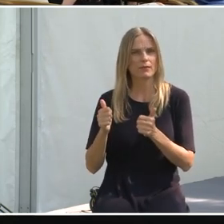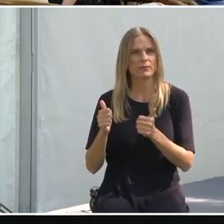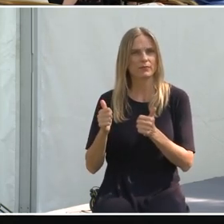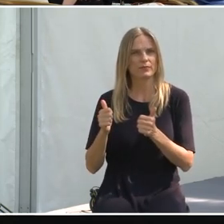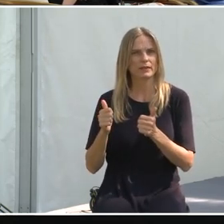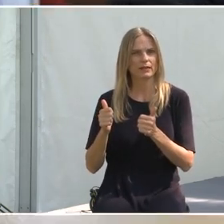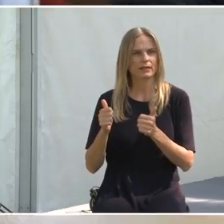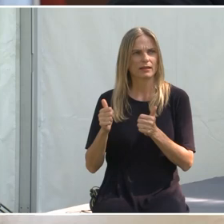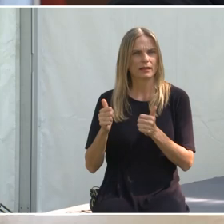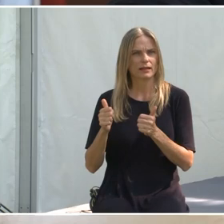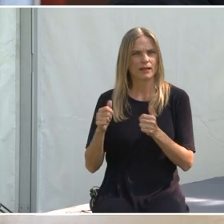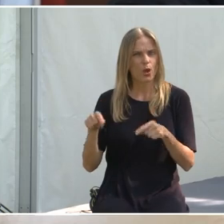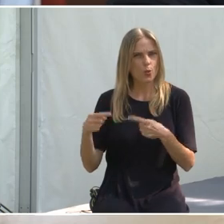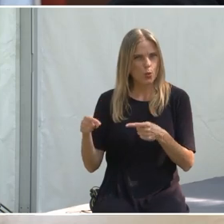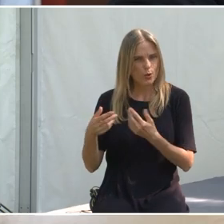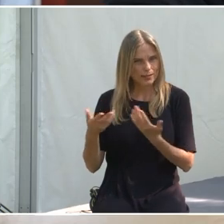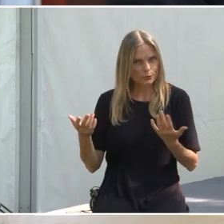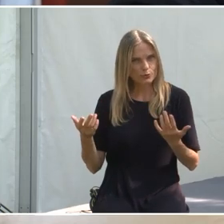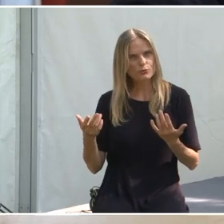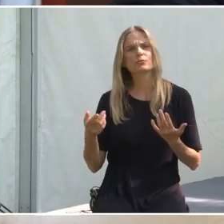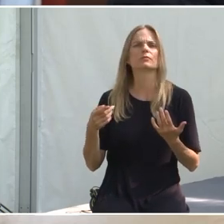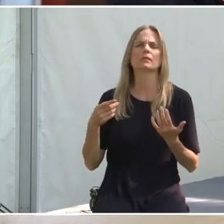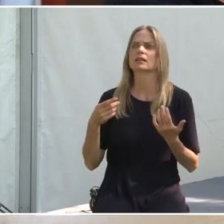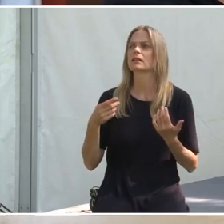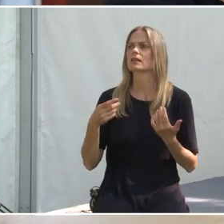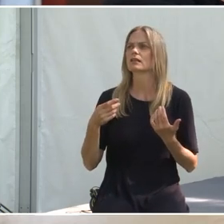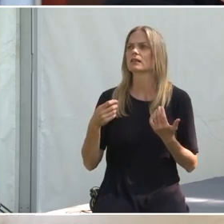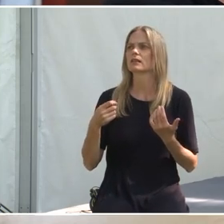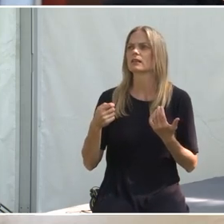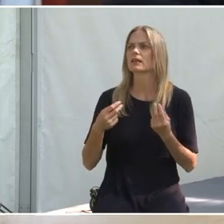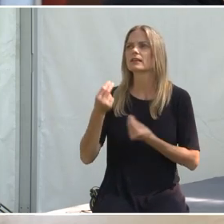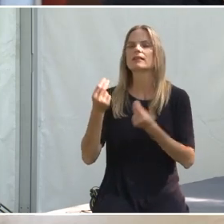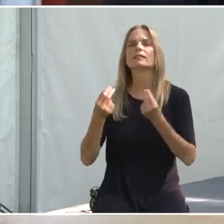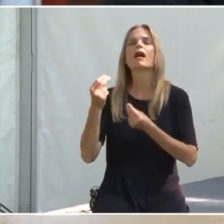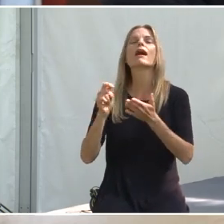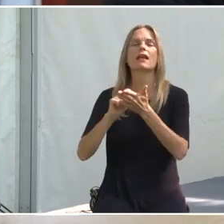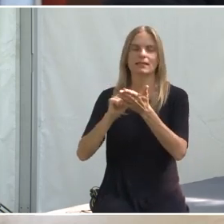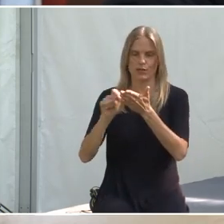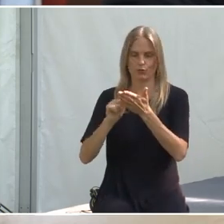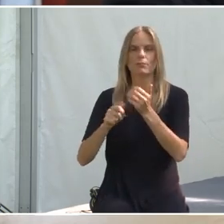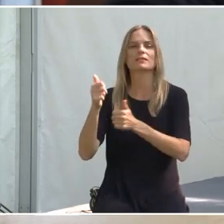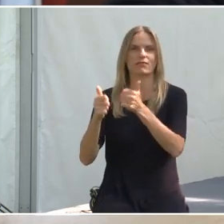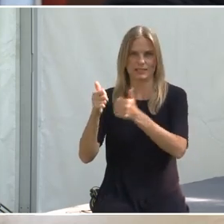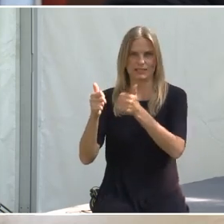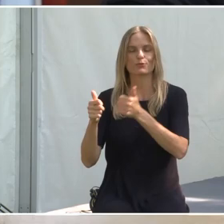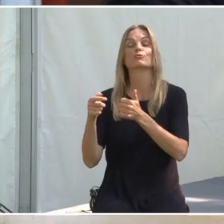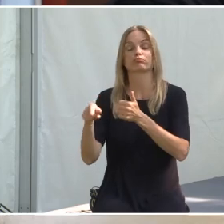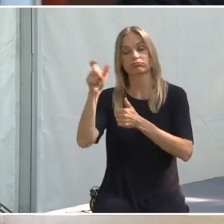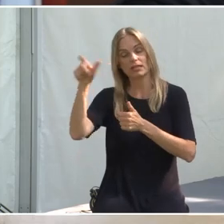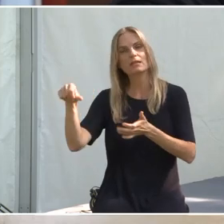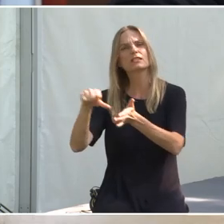engaging people to a joke writing course. And 23 people have completed this course, starting